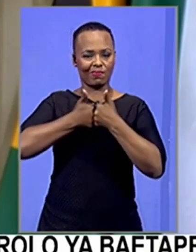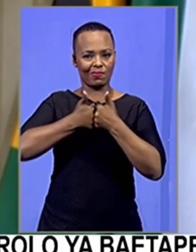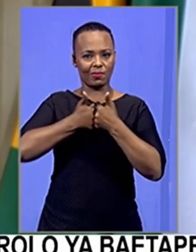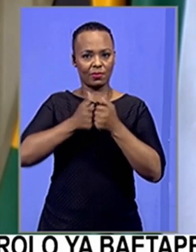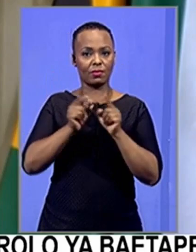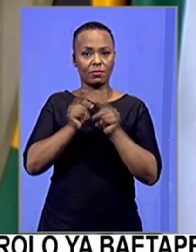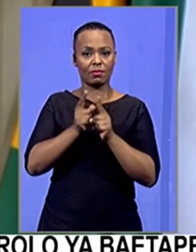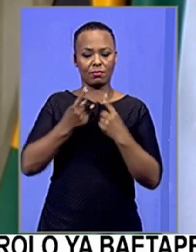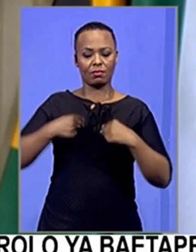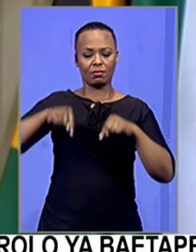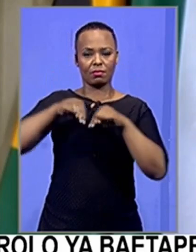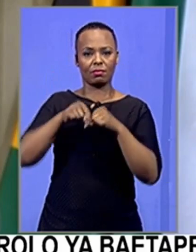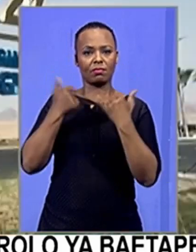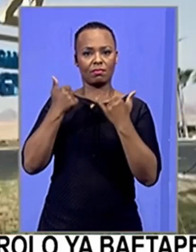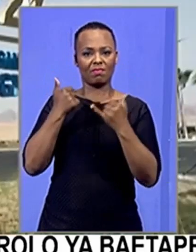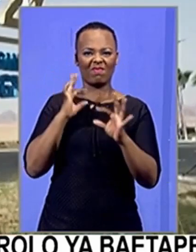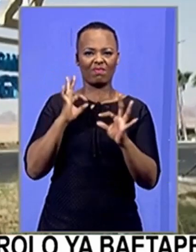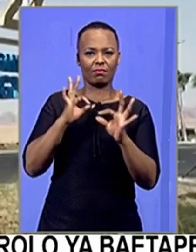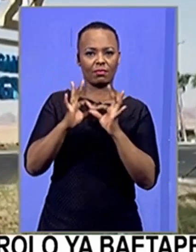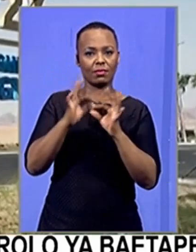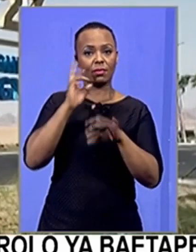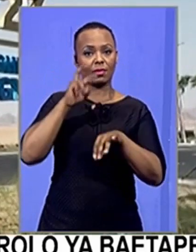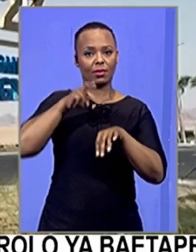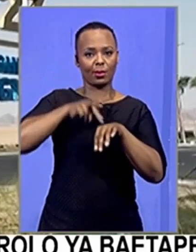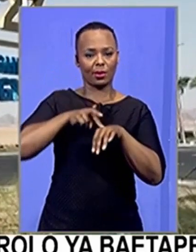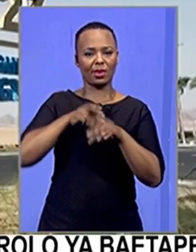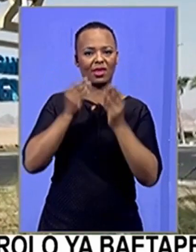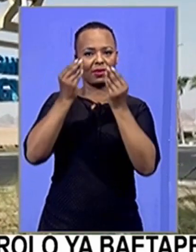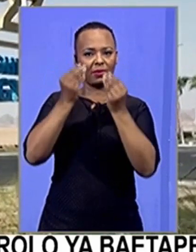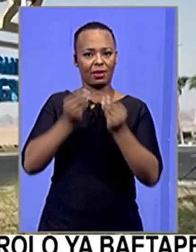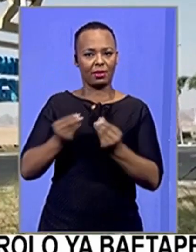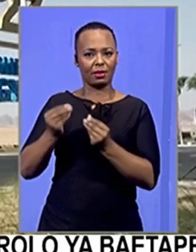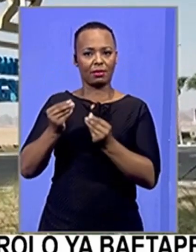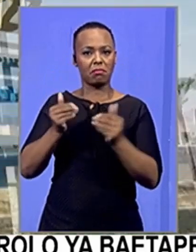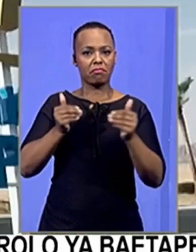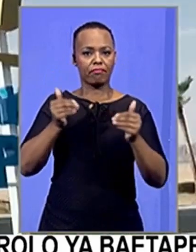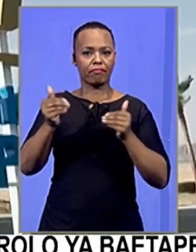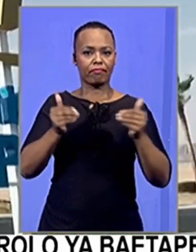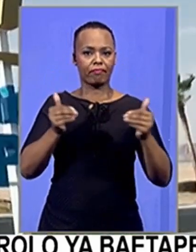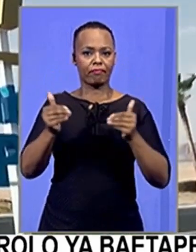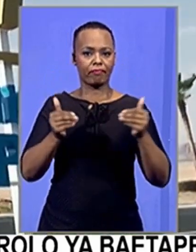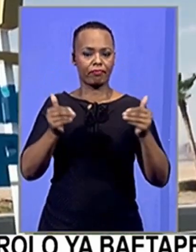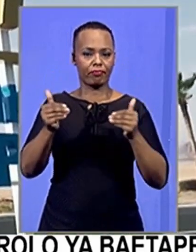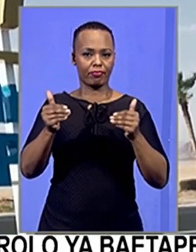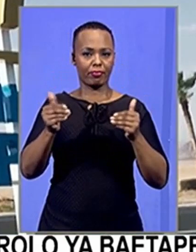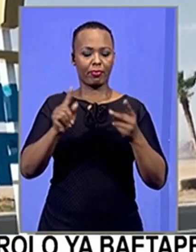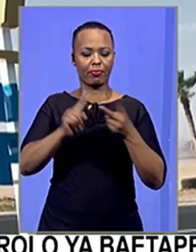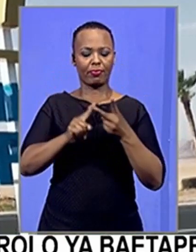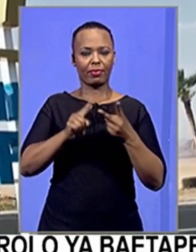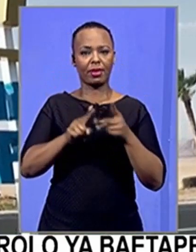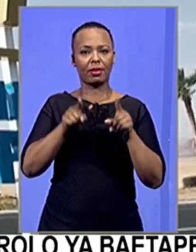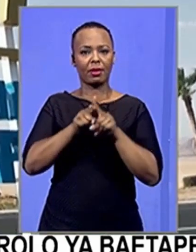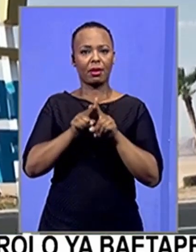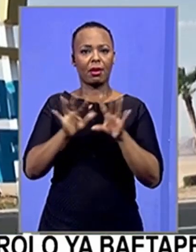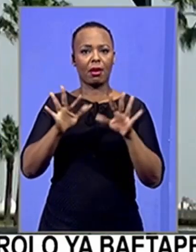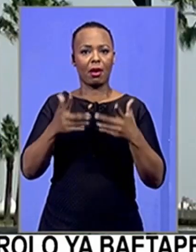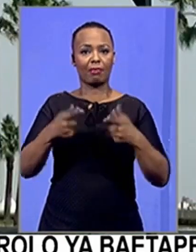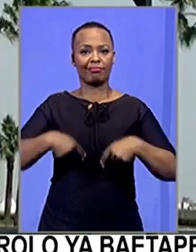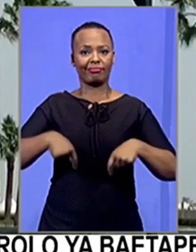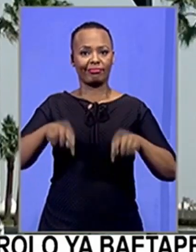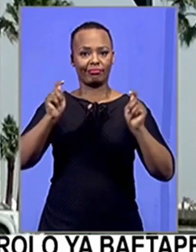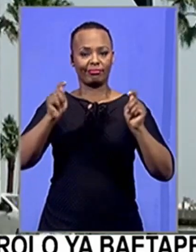raising the adequacy of that financing and also the composition of